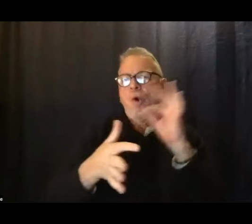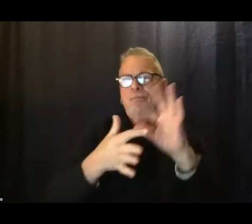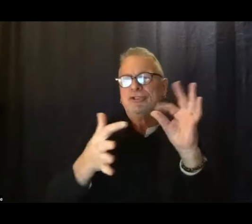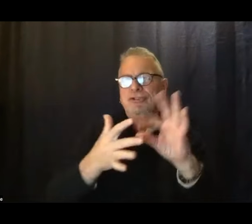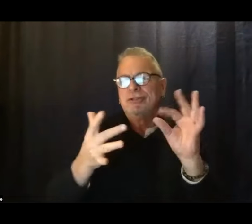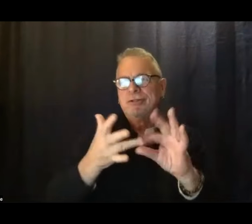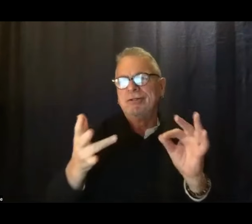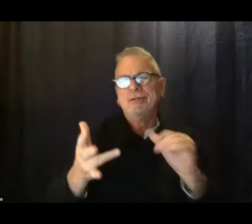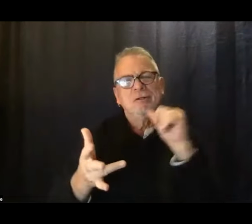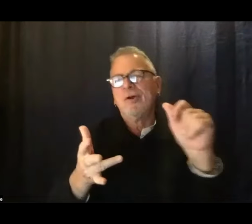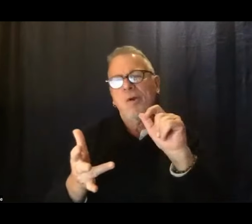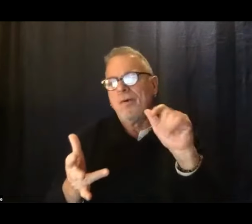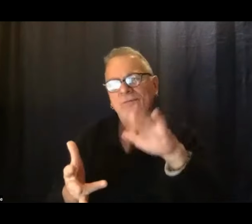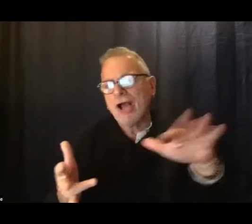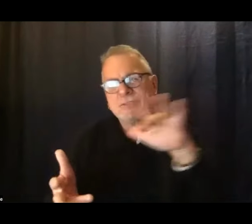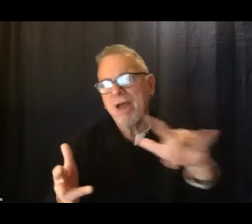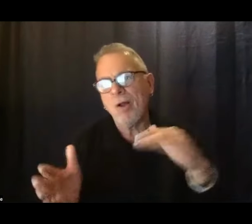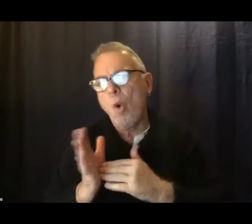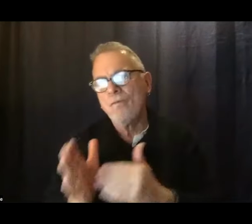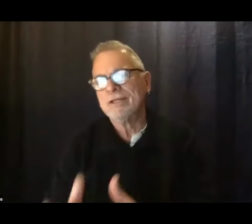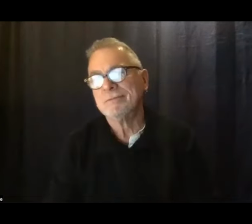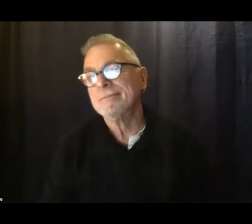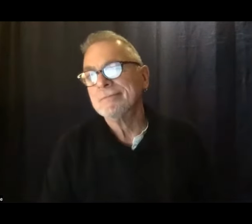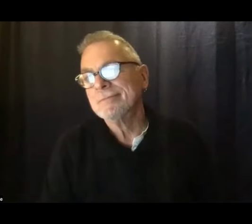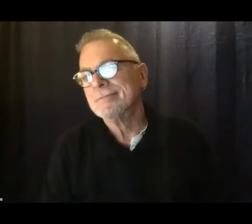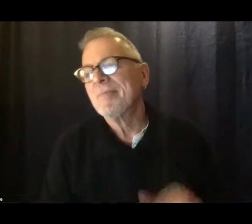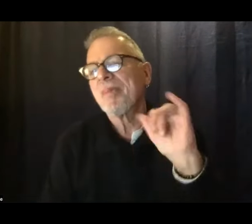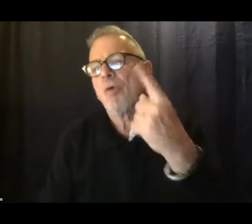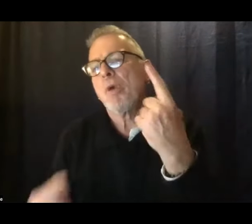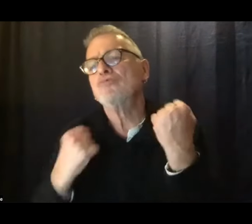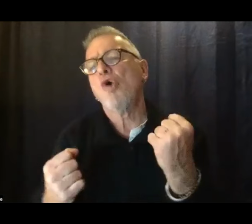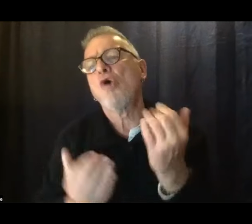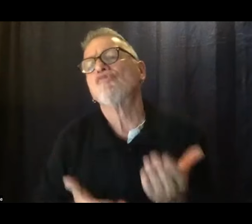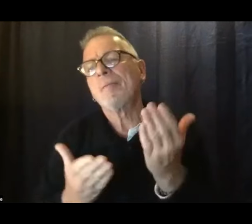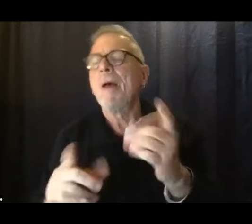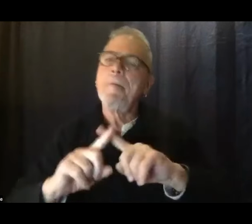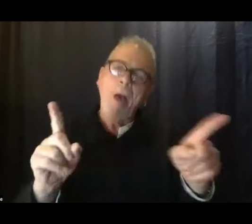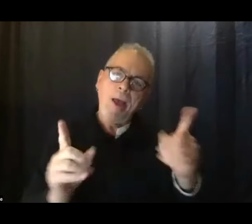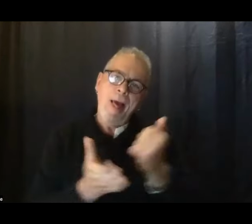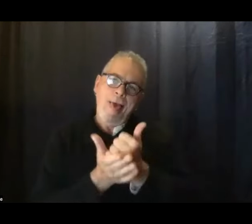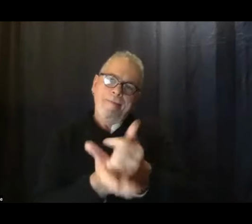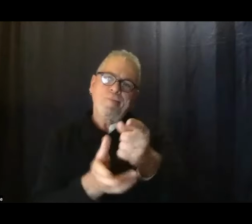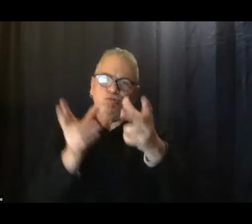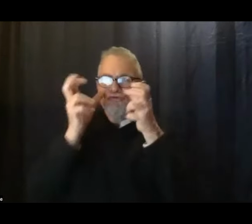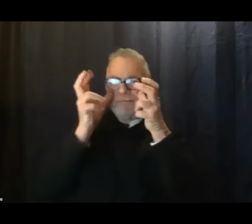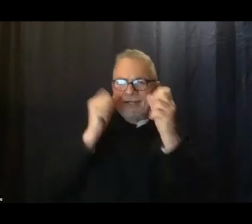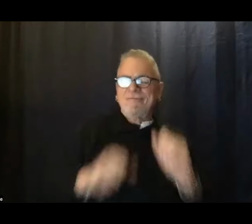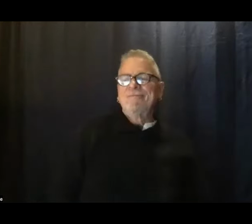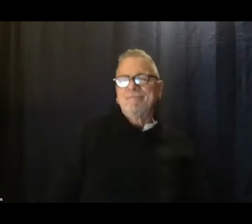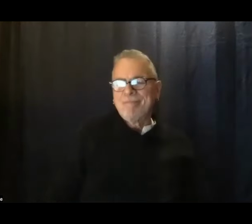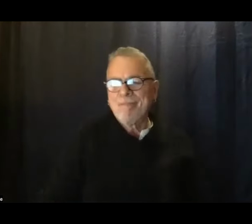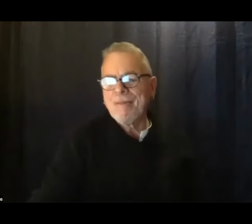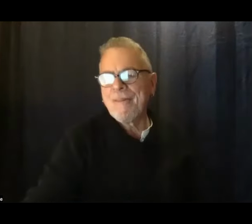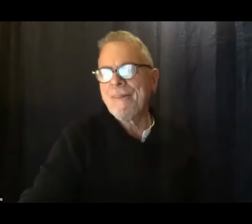point at or different visualizations that you do. You have options. Fingerspelling is not something that you should do as your resort of